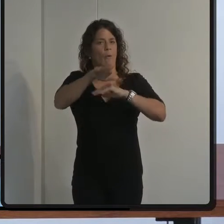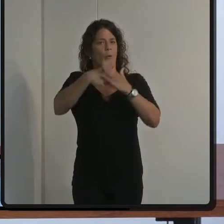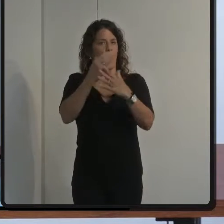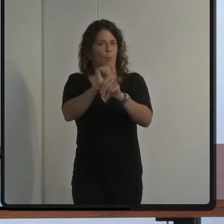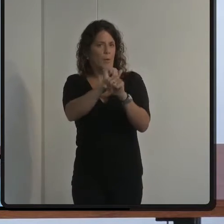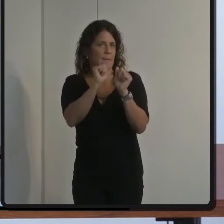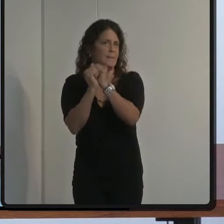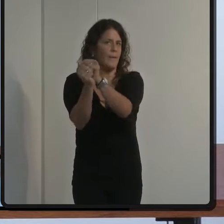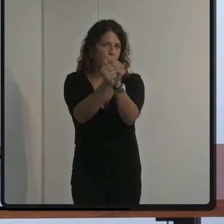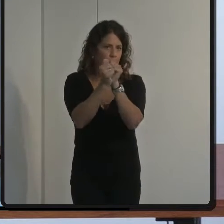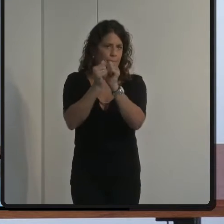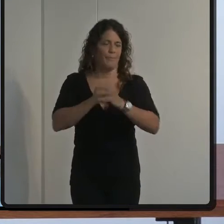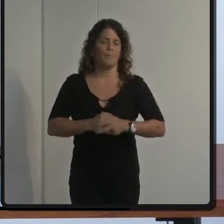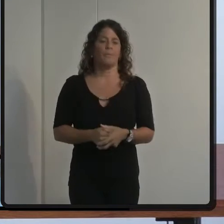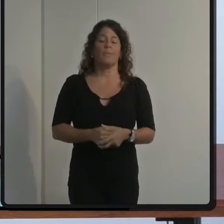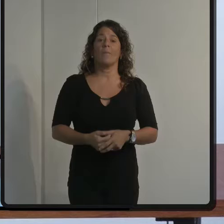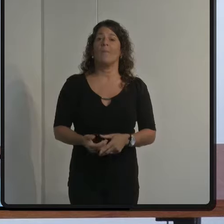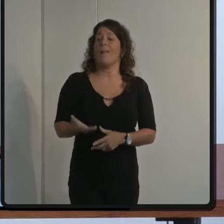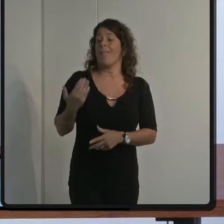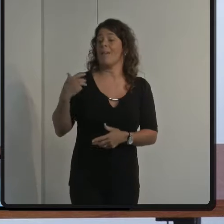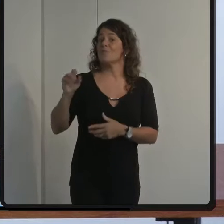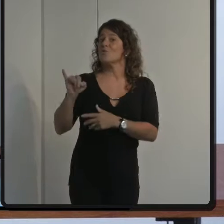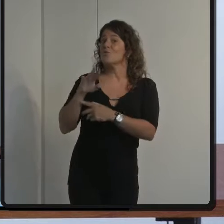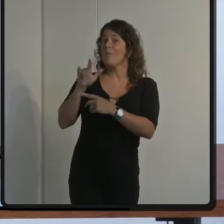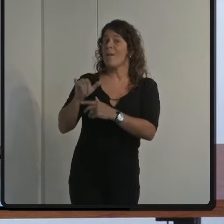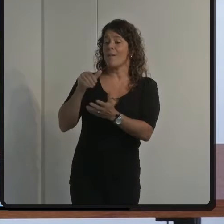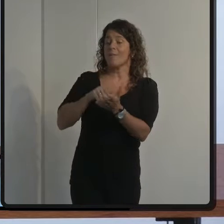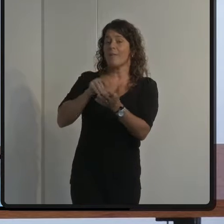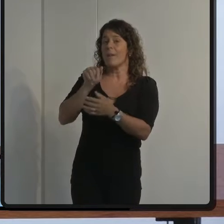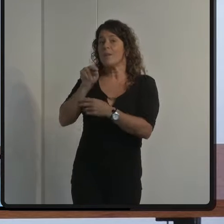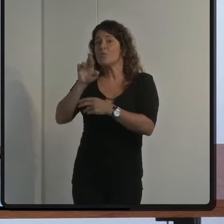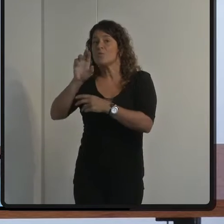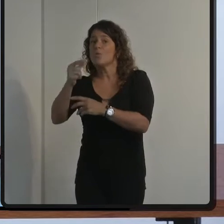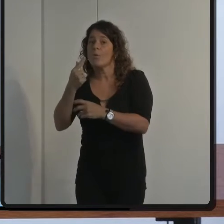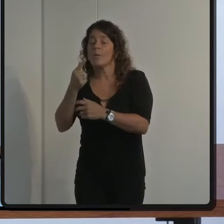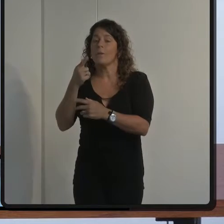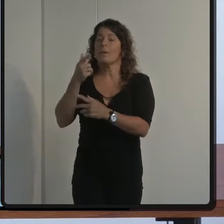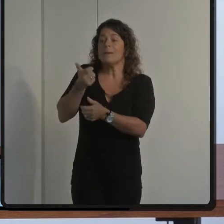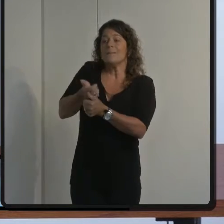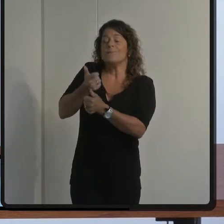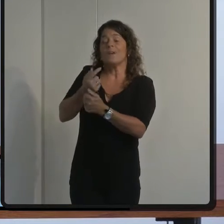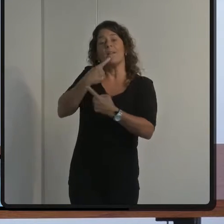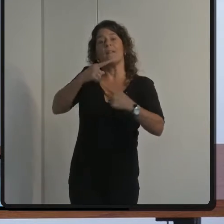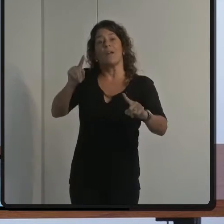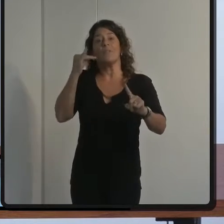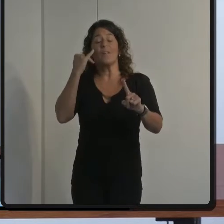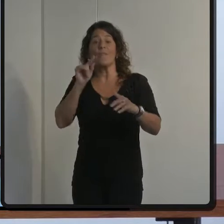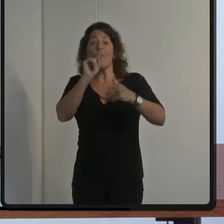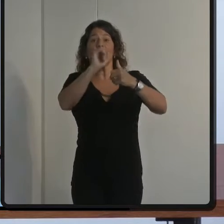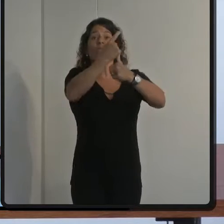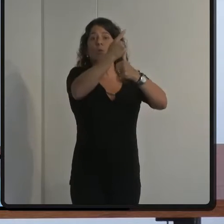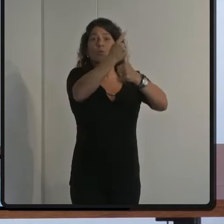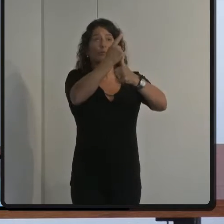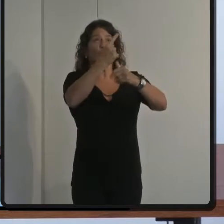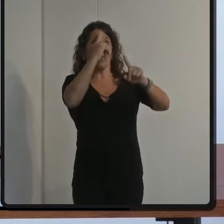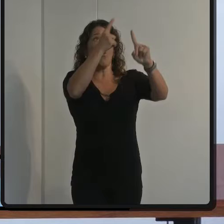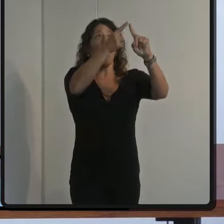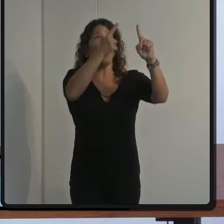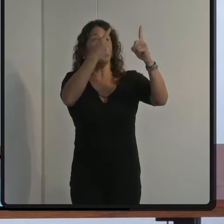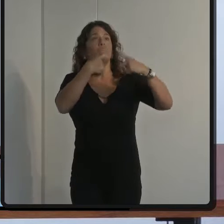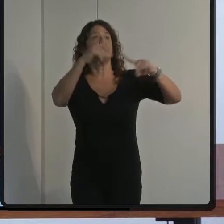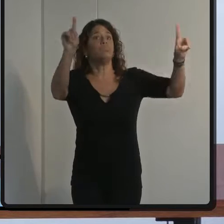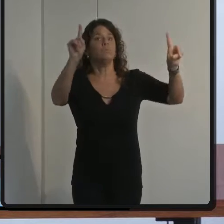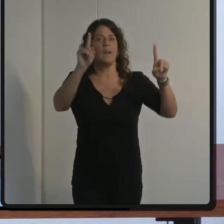Dr. Andrug said back in late July, if we successfully achieve that first goal of reducing our cases in half